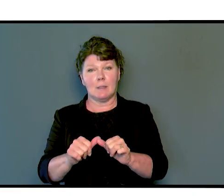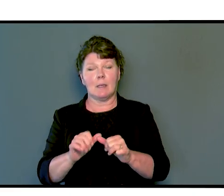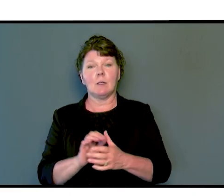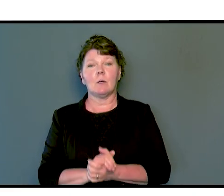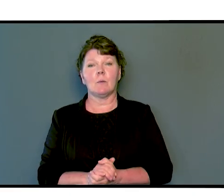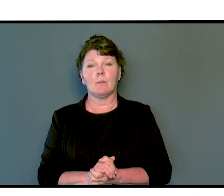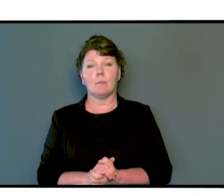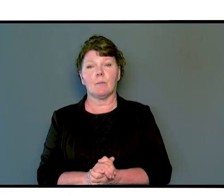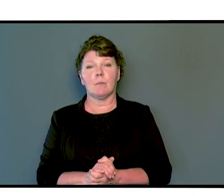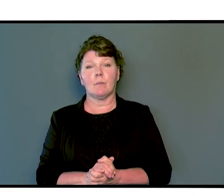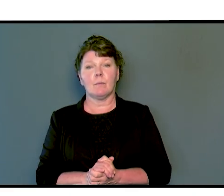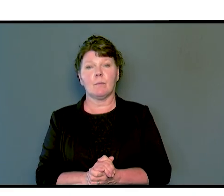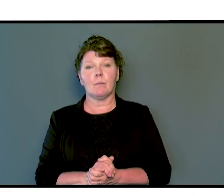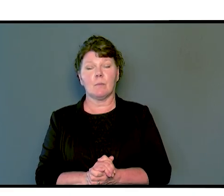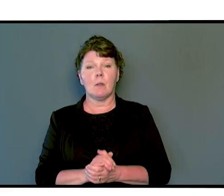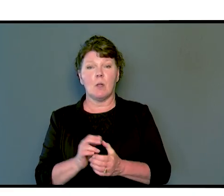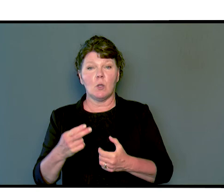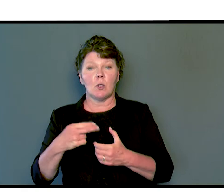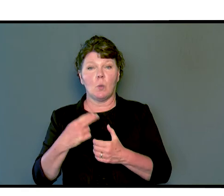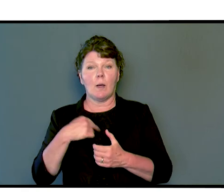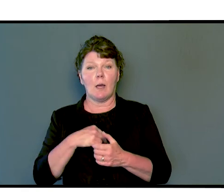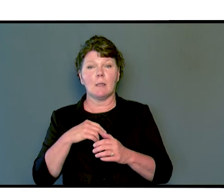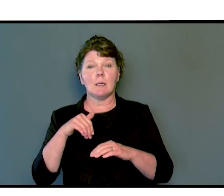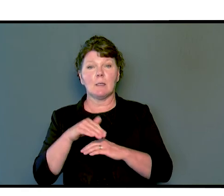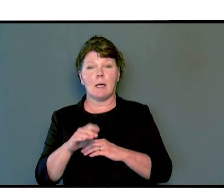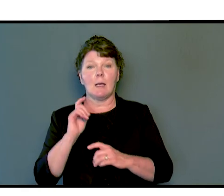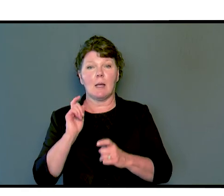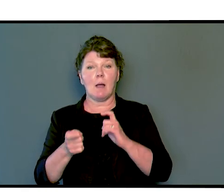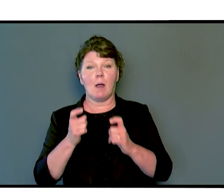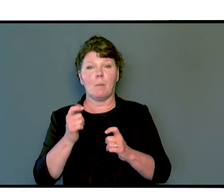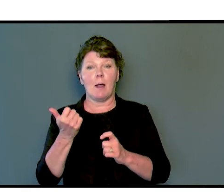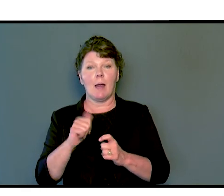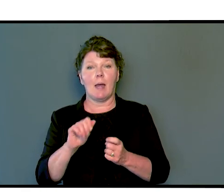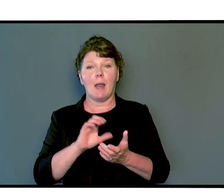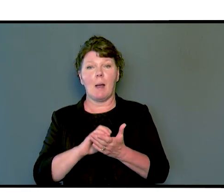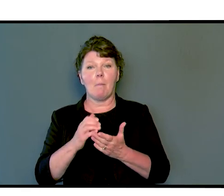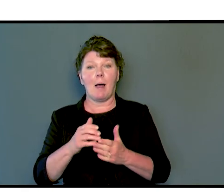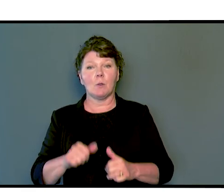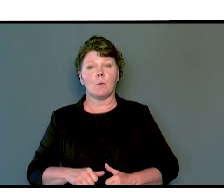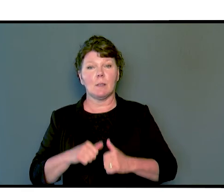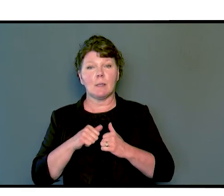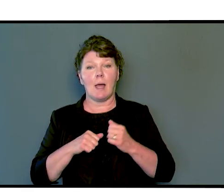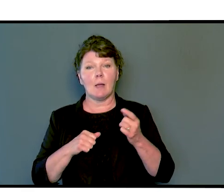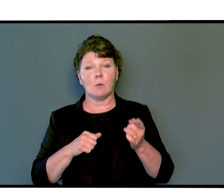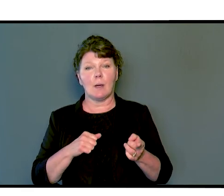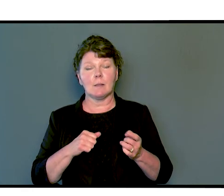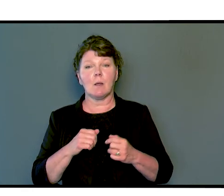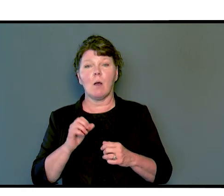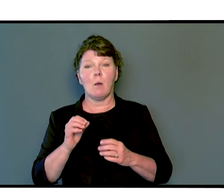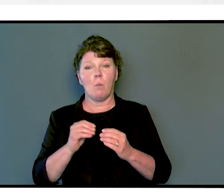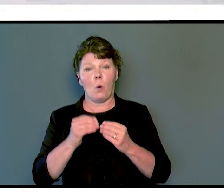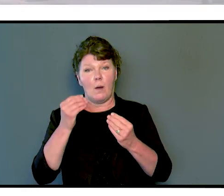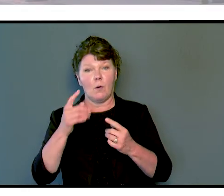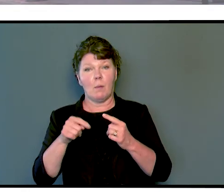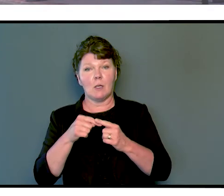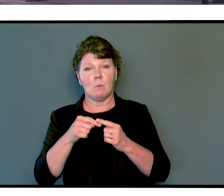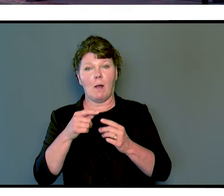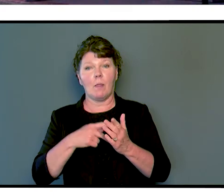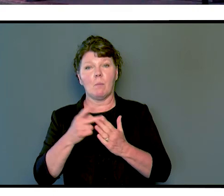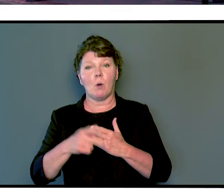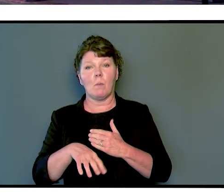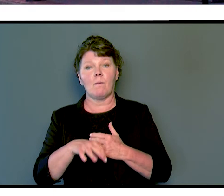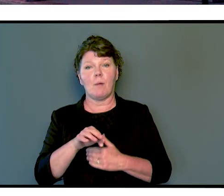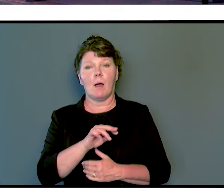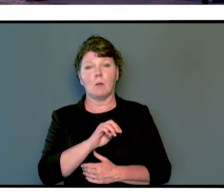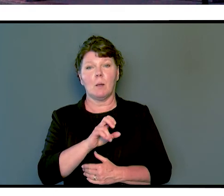to continue. You can join us by sending a contribution of any amount to this address. More information about this